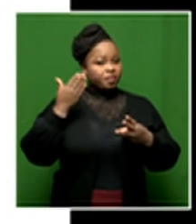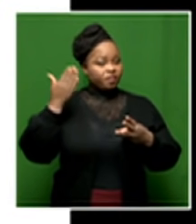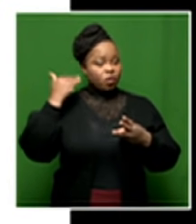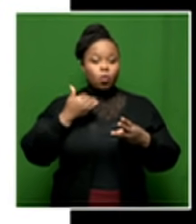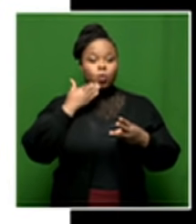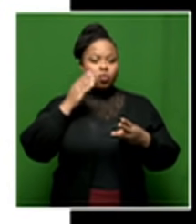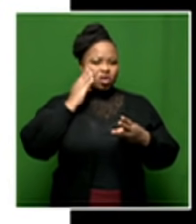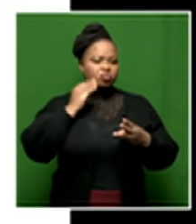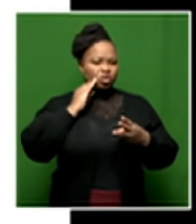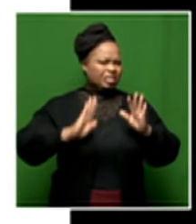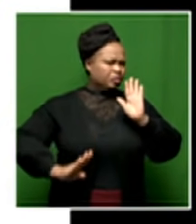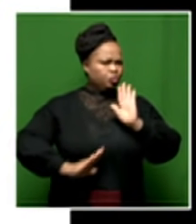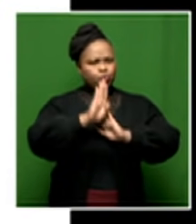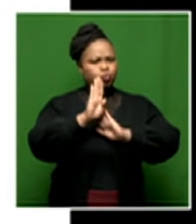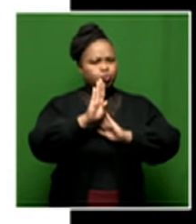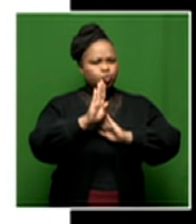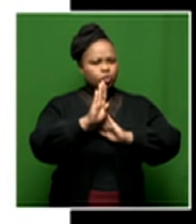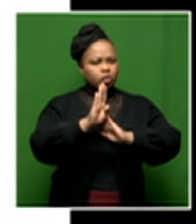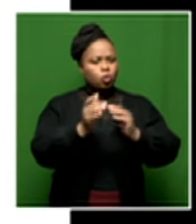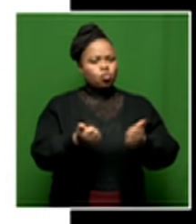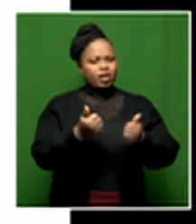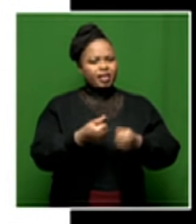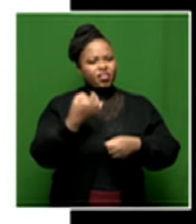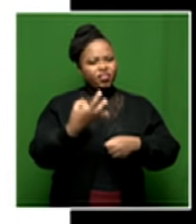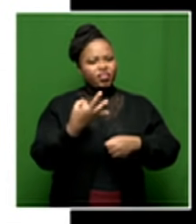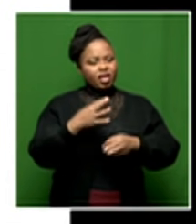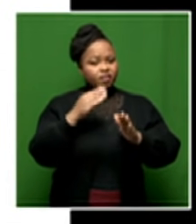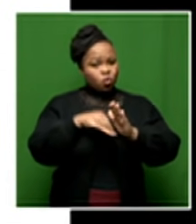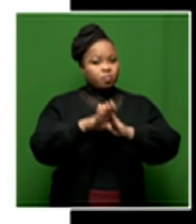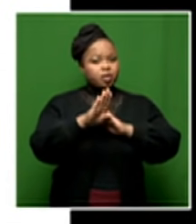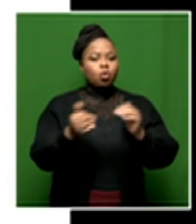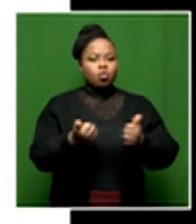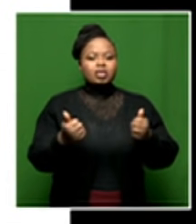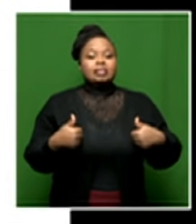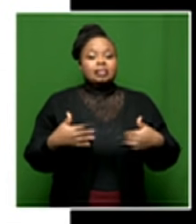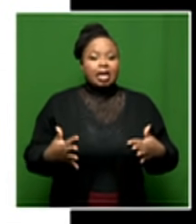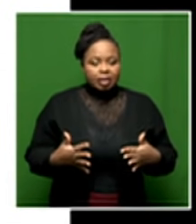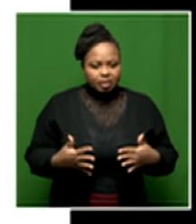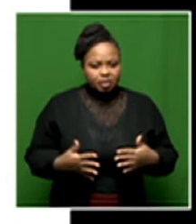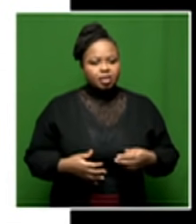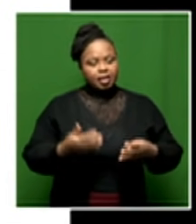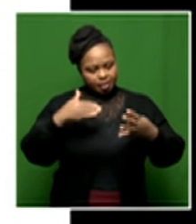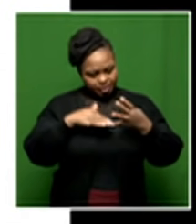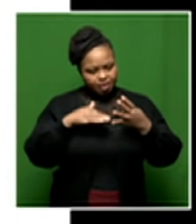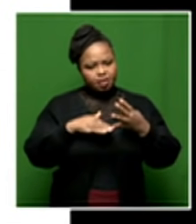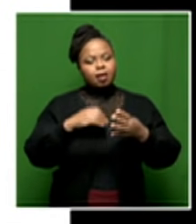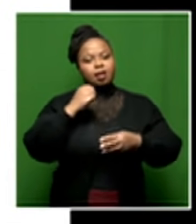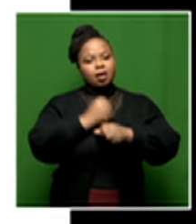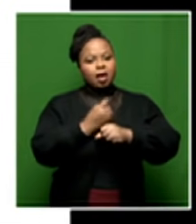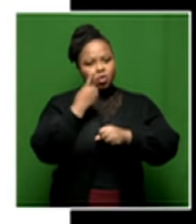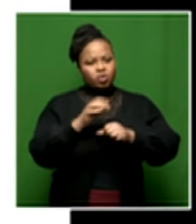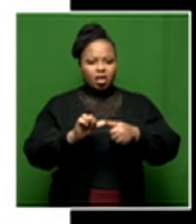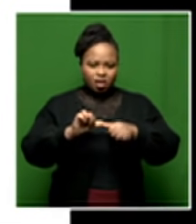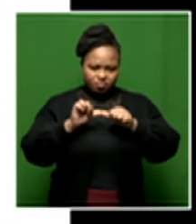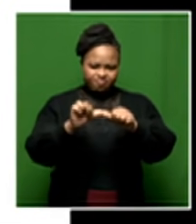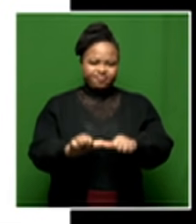gone through its particular entry into, I suppose, the so-called third wave or resurgence, and then followed by Gauteng. And so